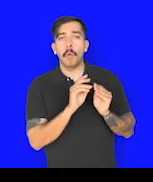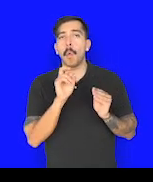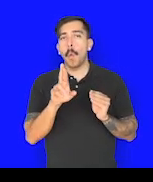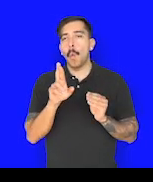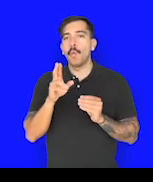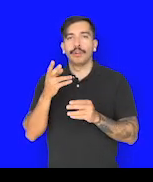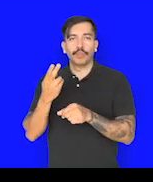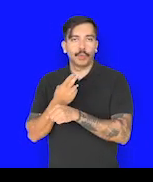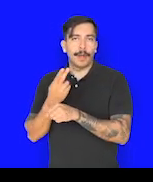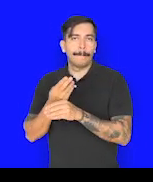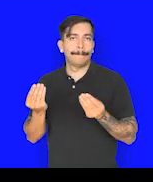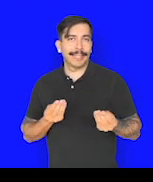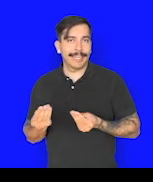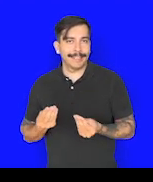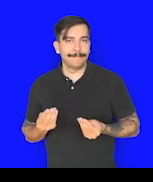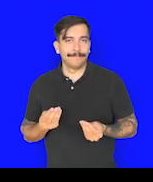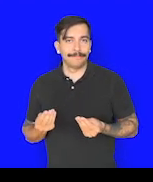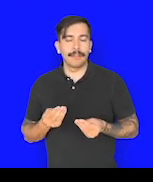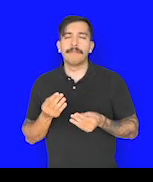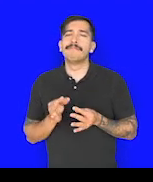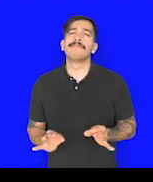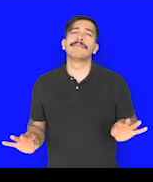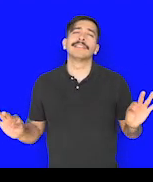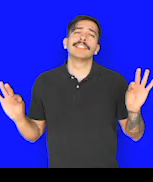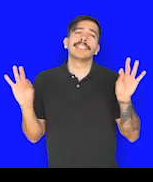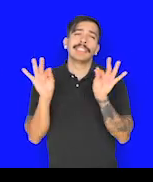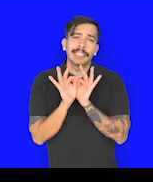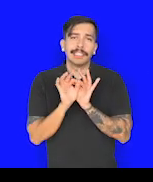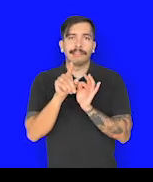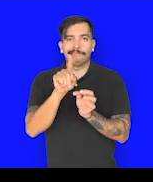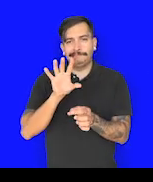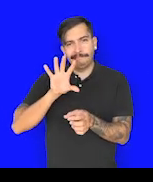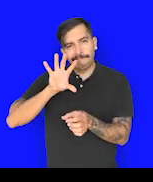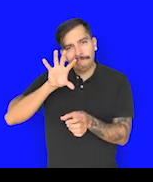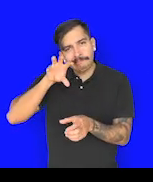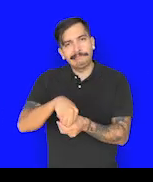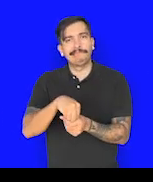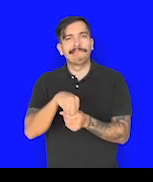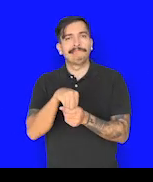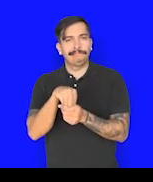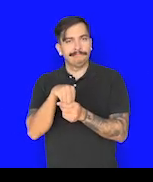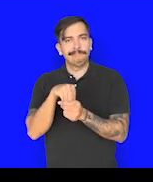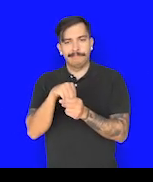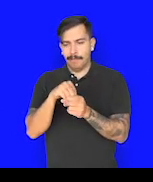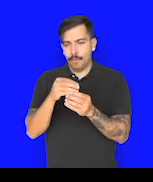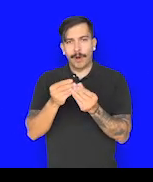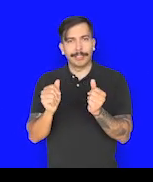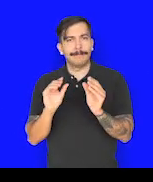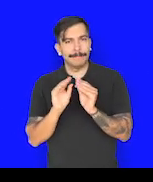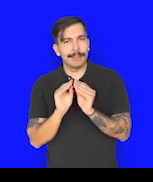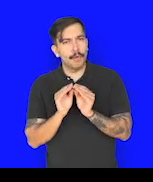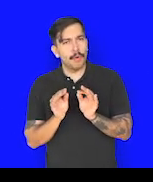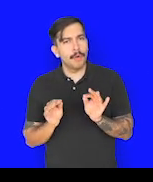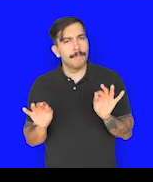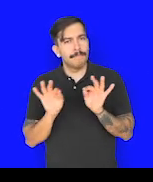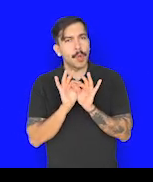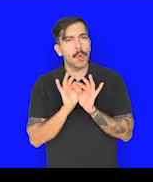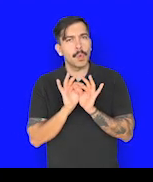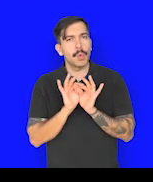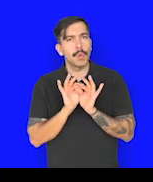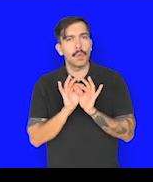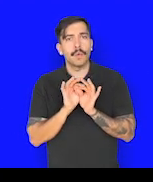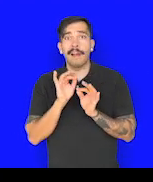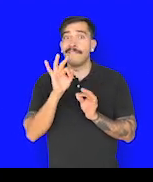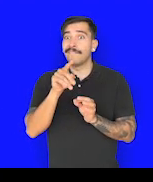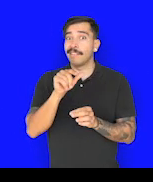use mediation, it is very important for you to participate in the resolution meeting.